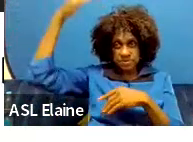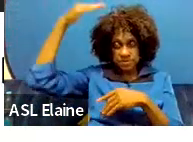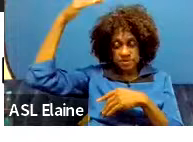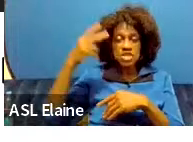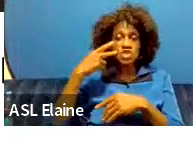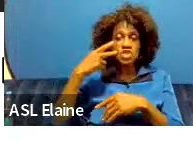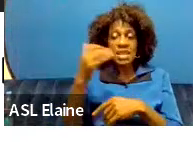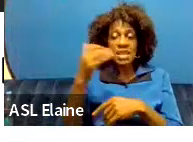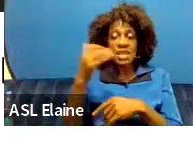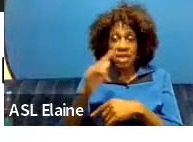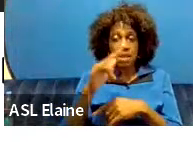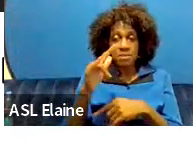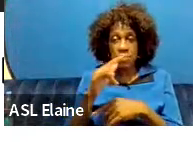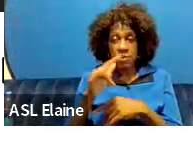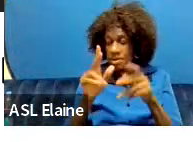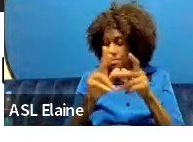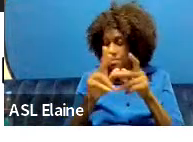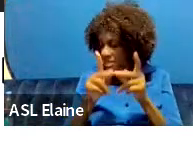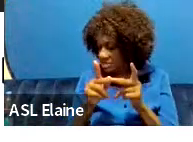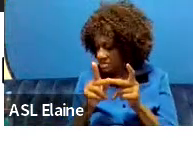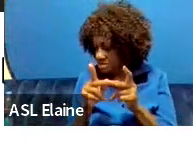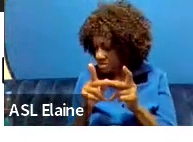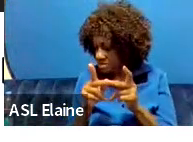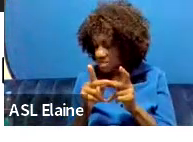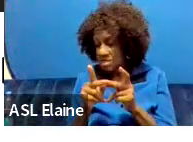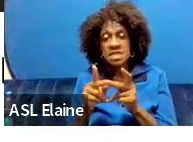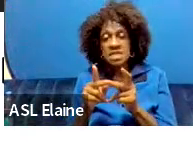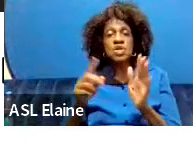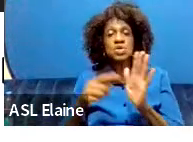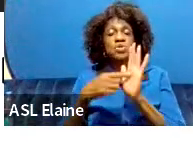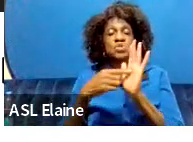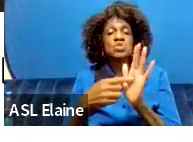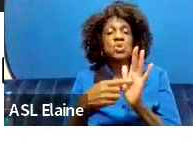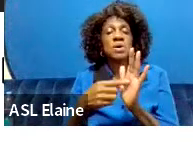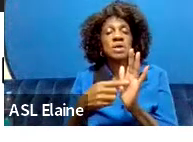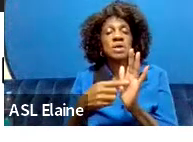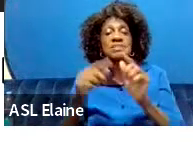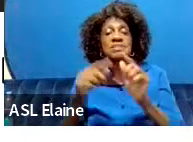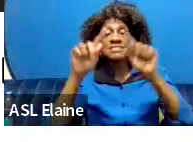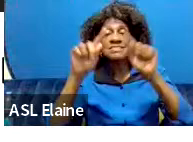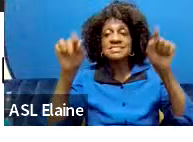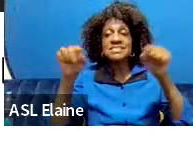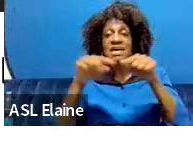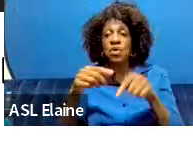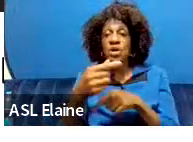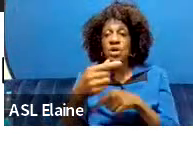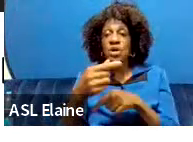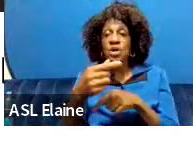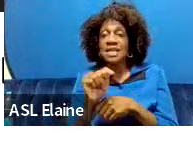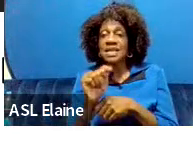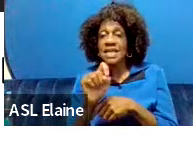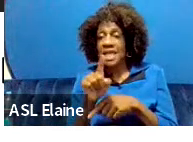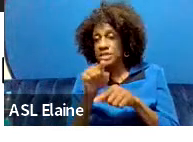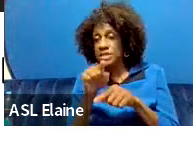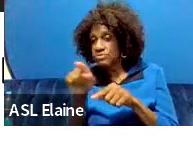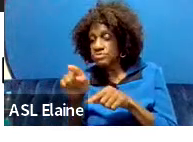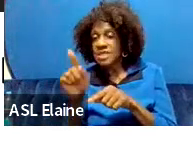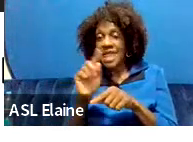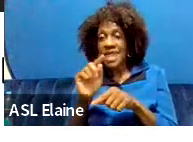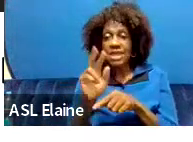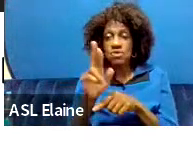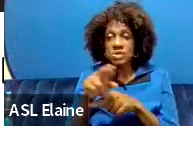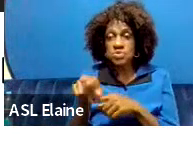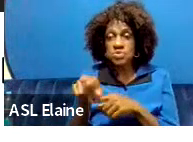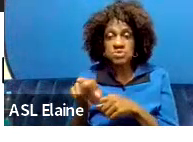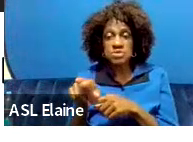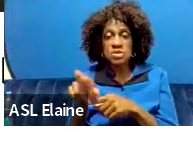airport terminal and showing that the signs for gate locations and restrooms are meeting only